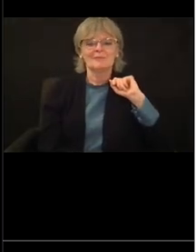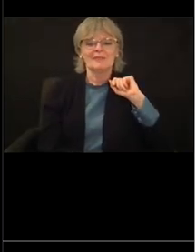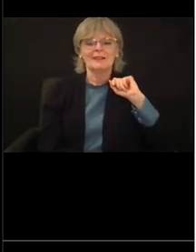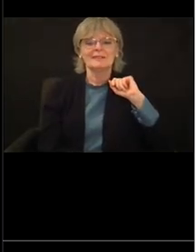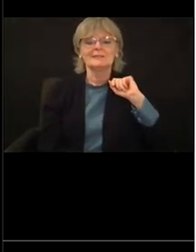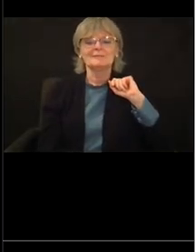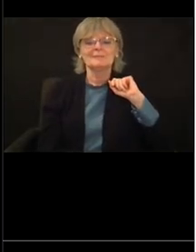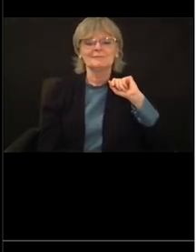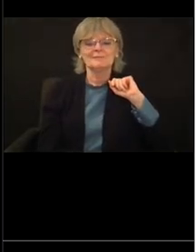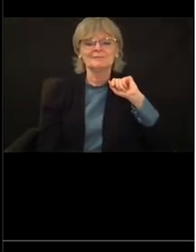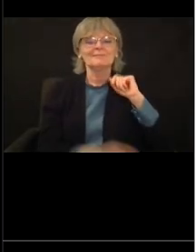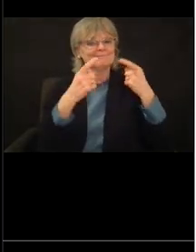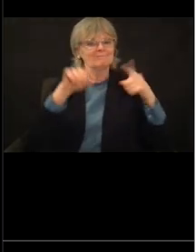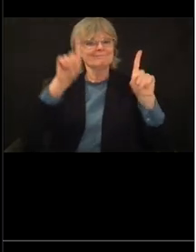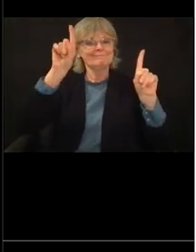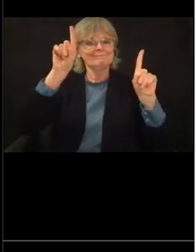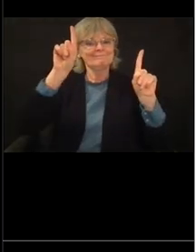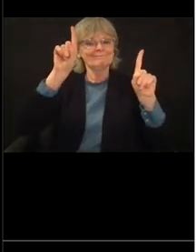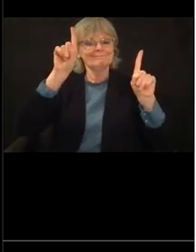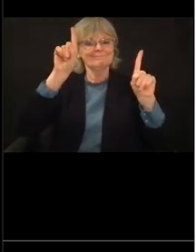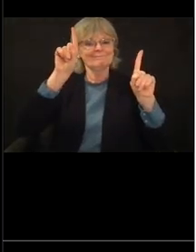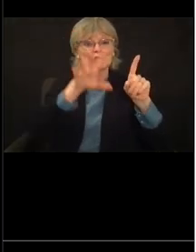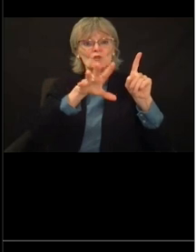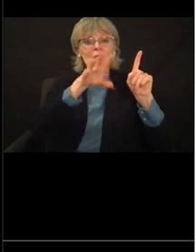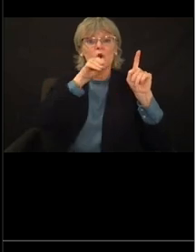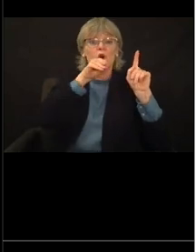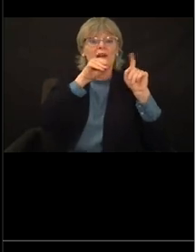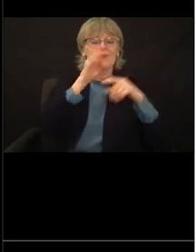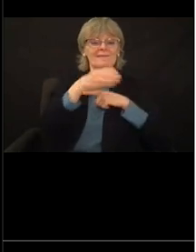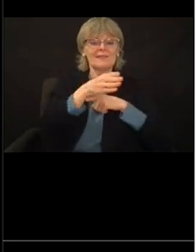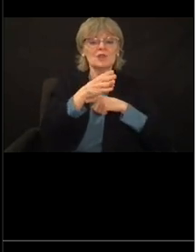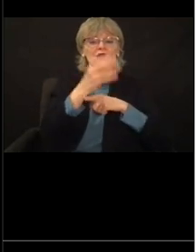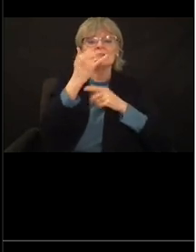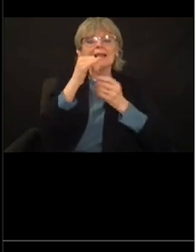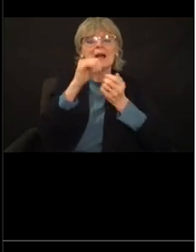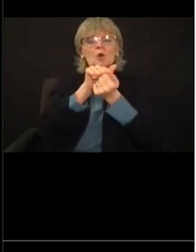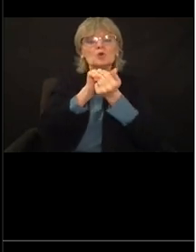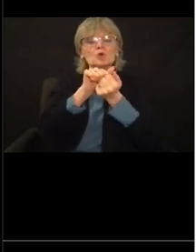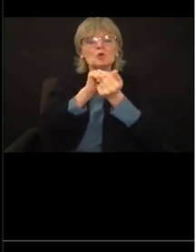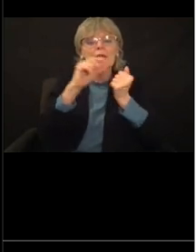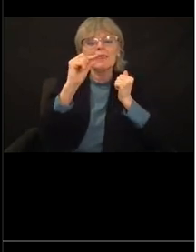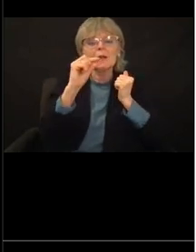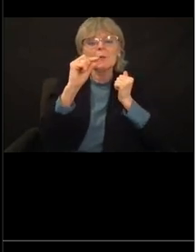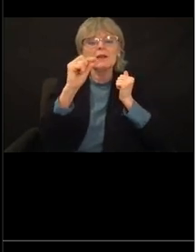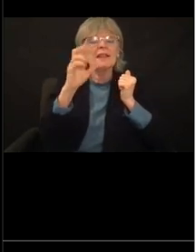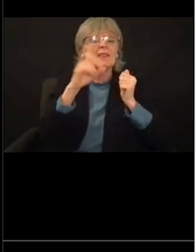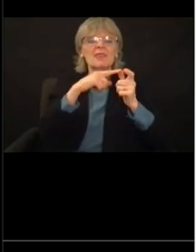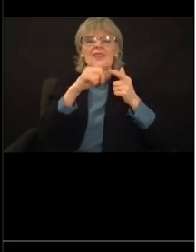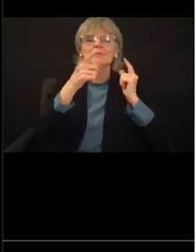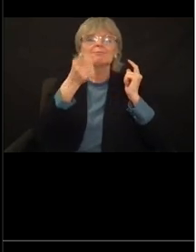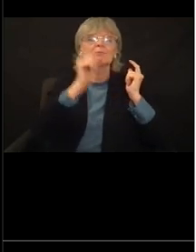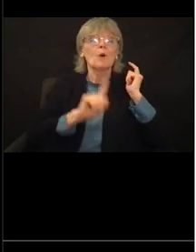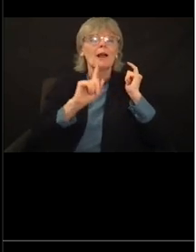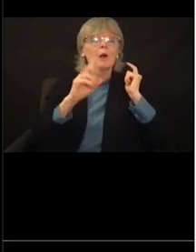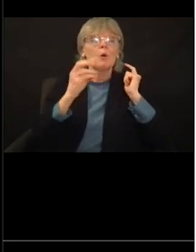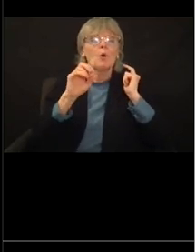This is success. So she's got it in her mouth, chewing it a little bit, and like I said, swallowed it whole and it's